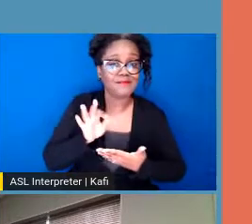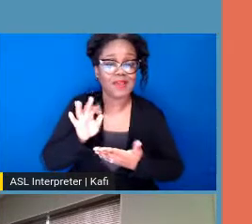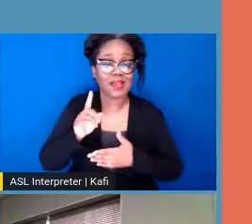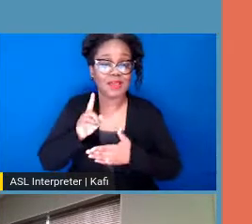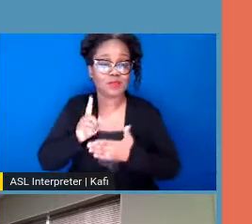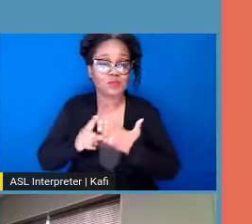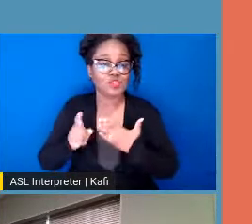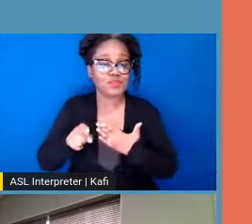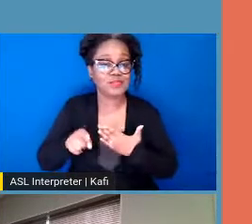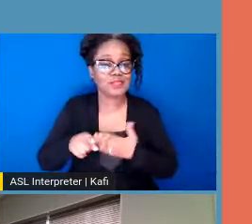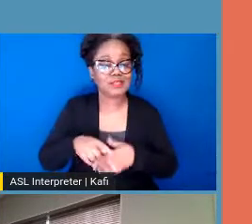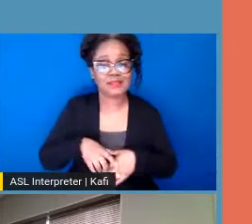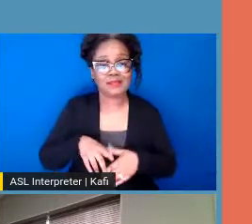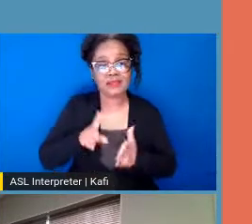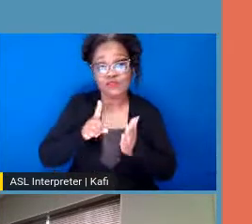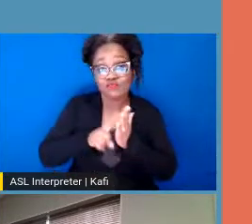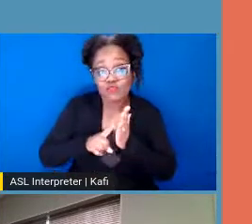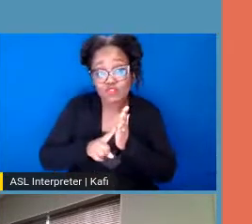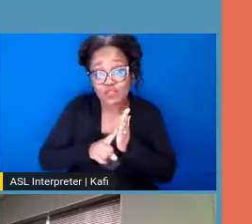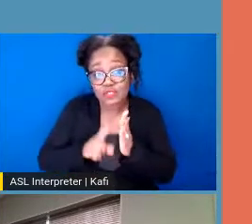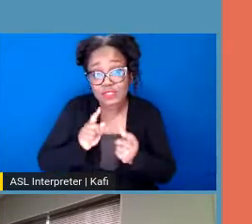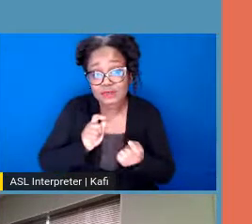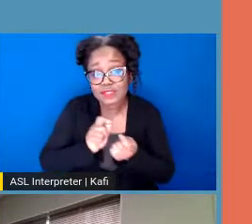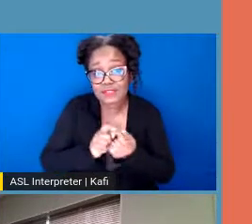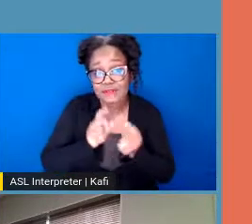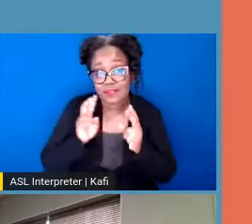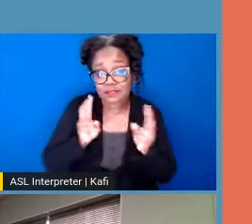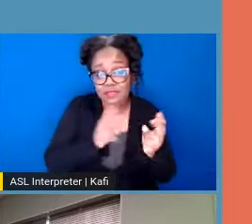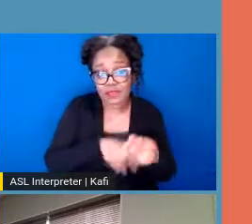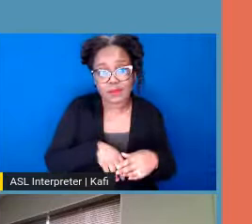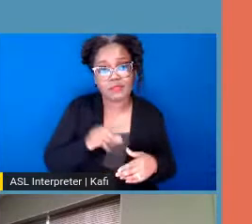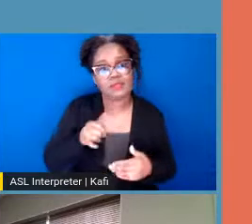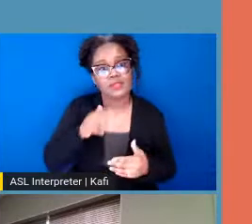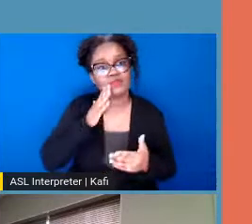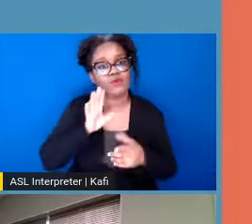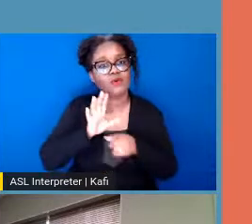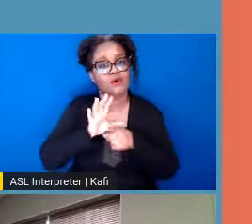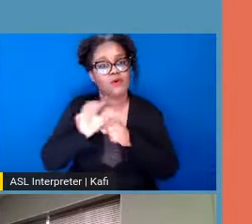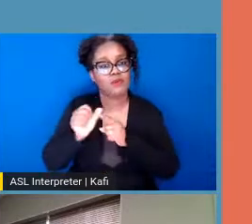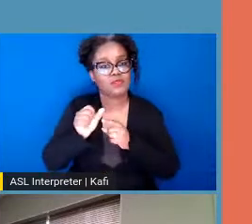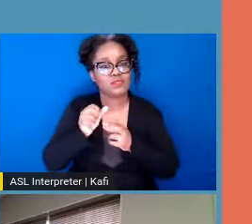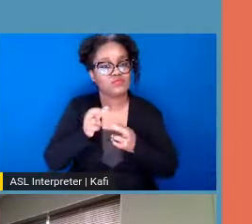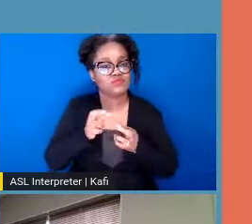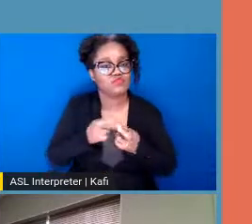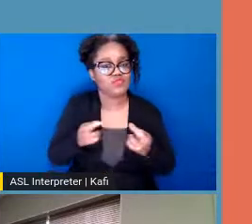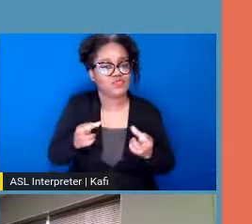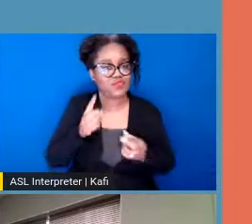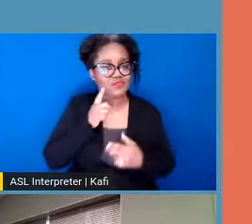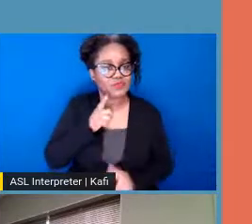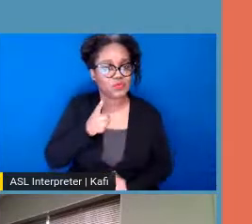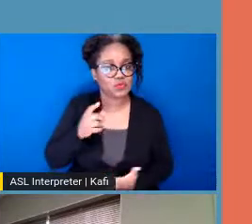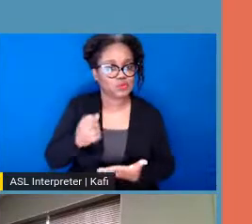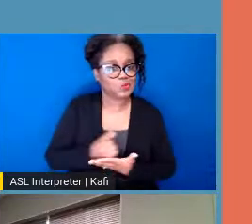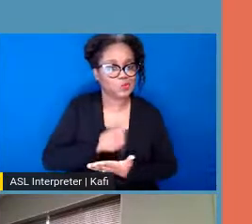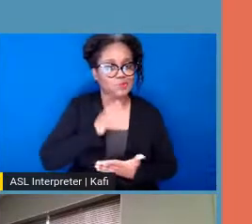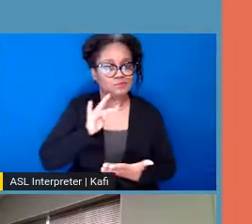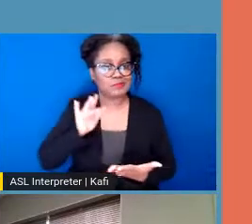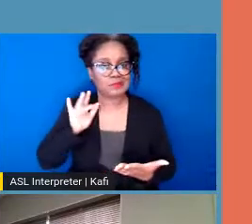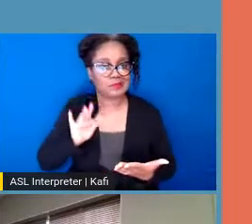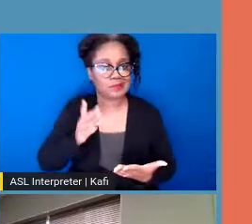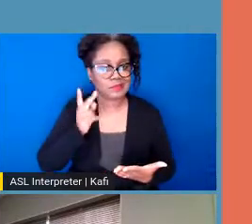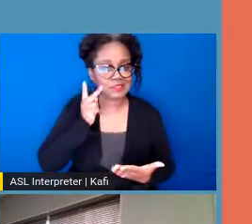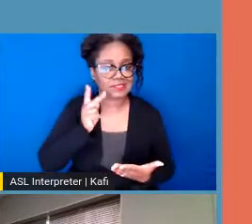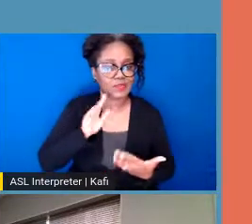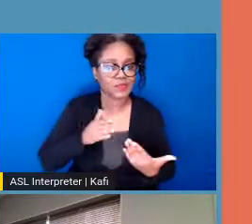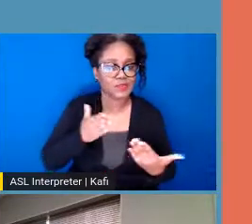topic. It's a really great research to search across all these different things all across the state, because if you are traveling from one part of the